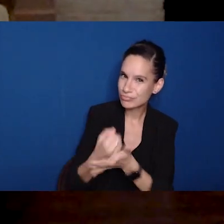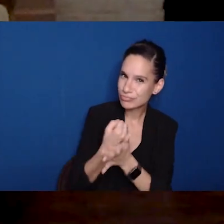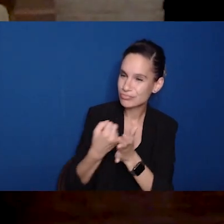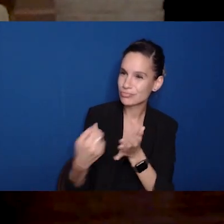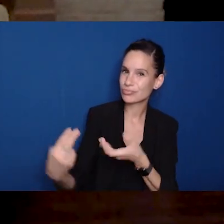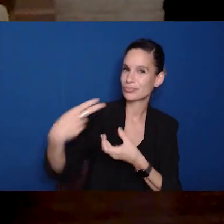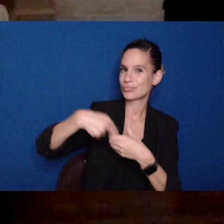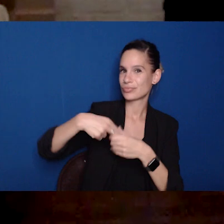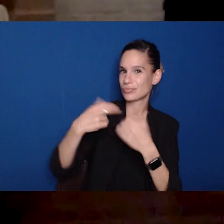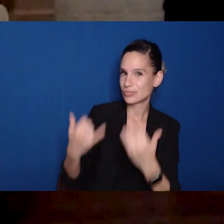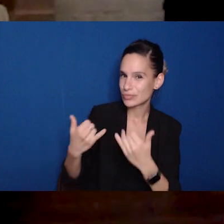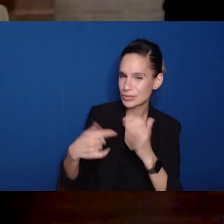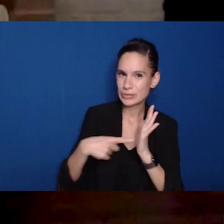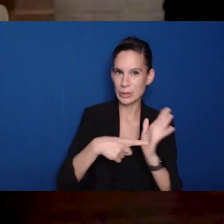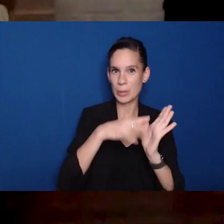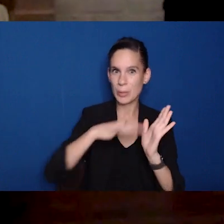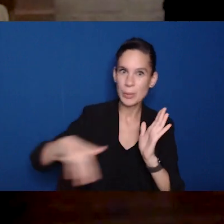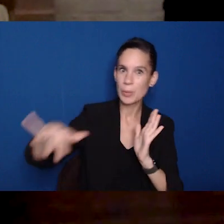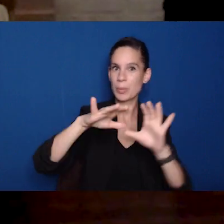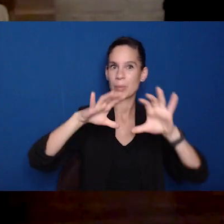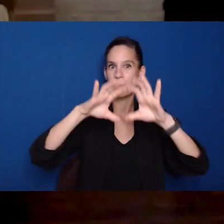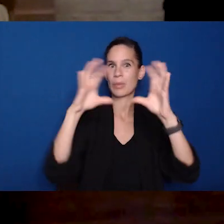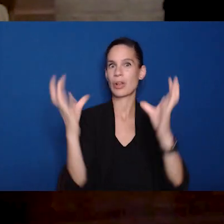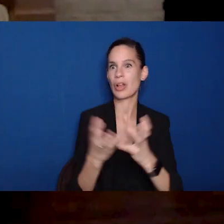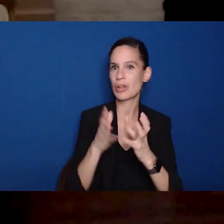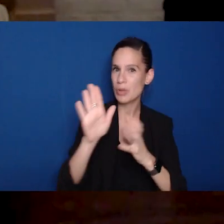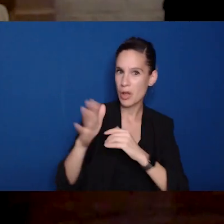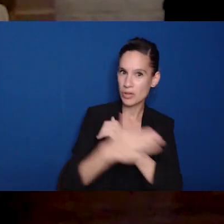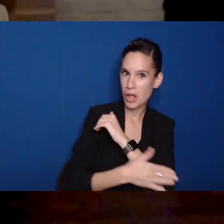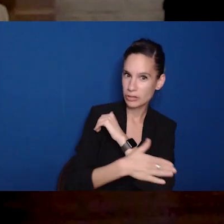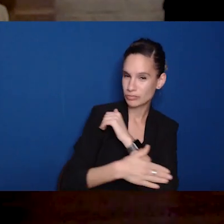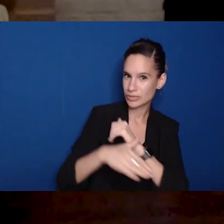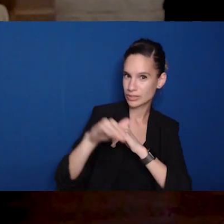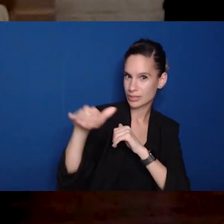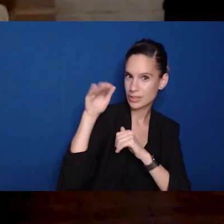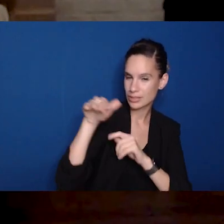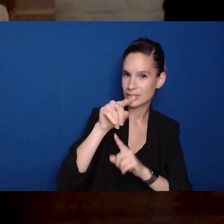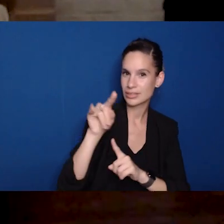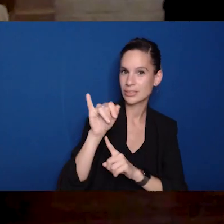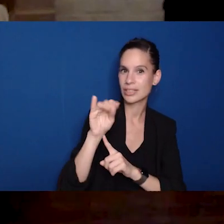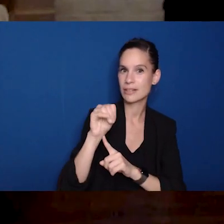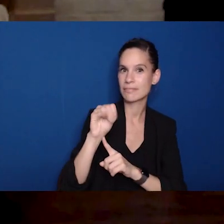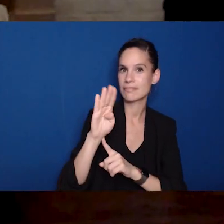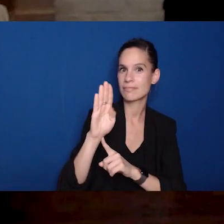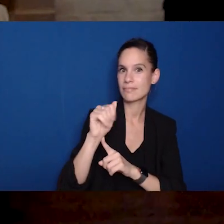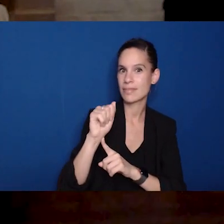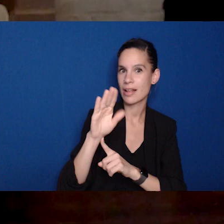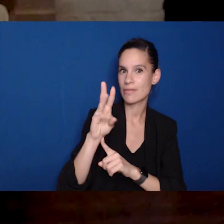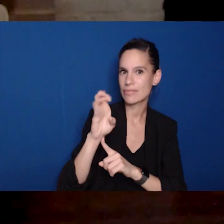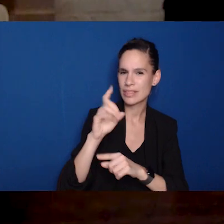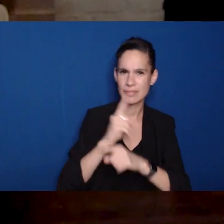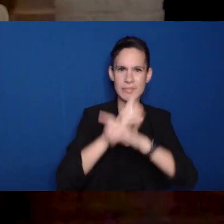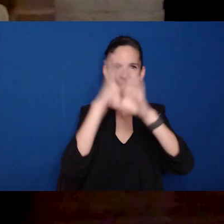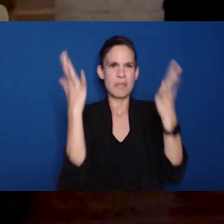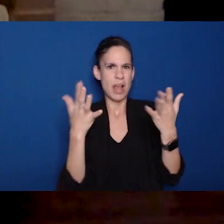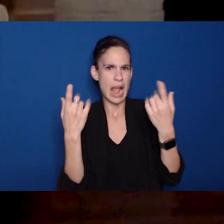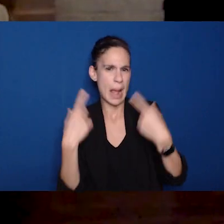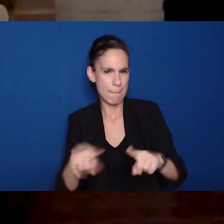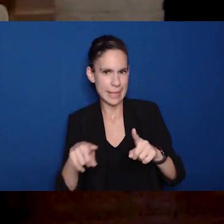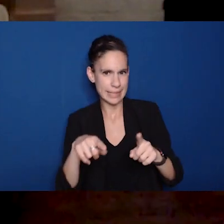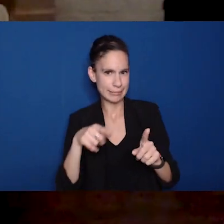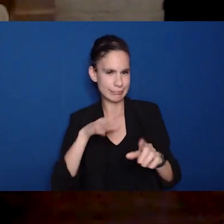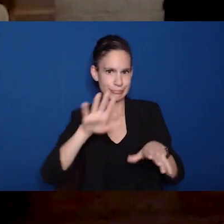so much, Ruvi, for taking the time to come on and show people what it's like in Zimbabwe,